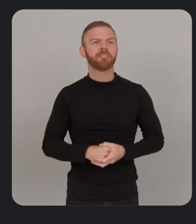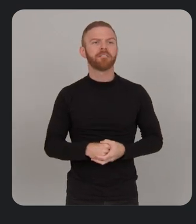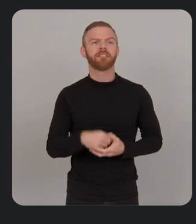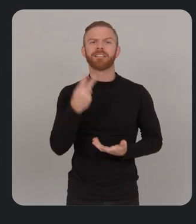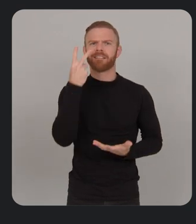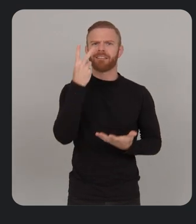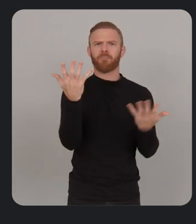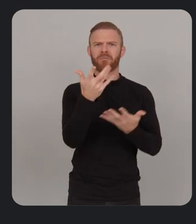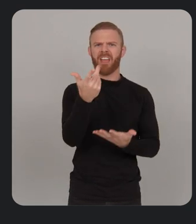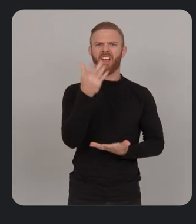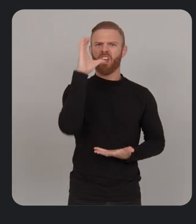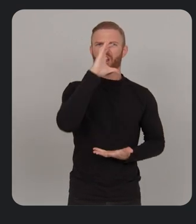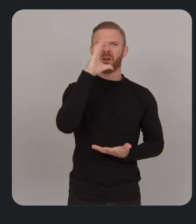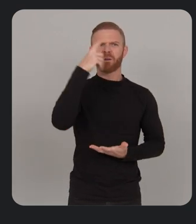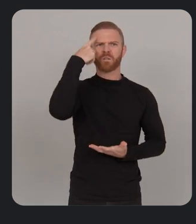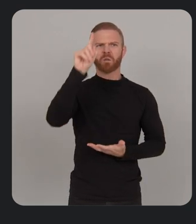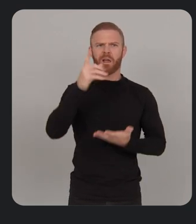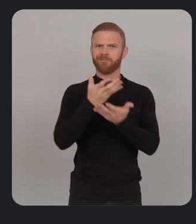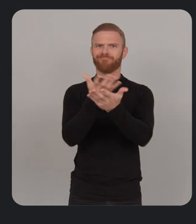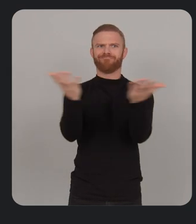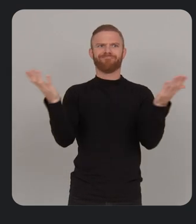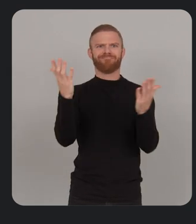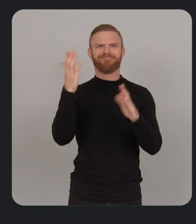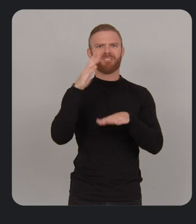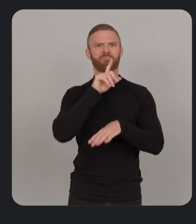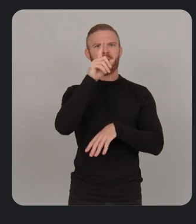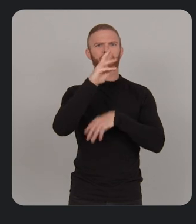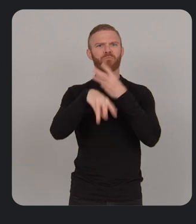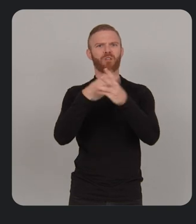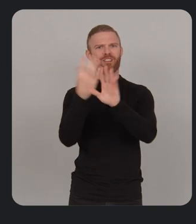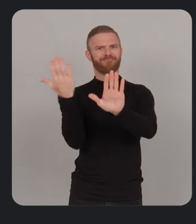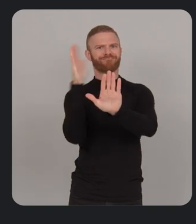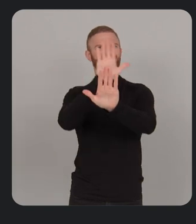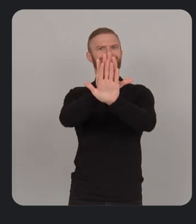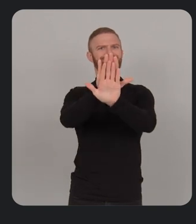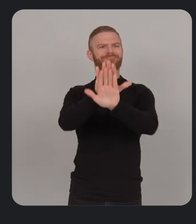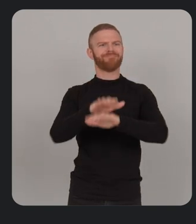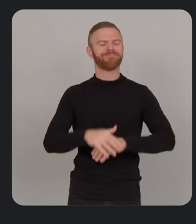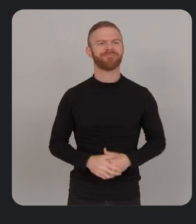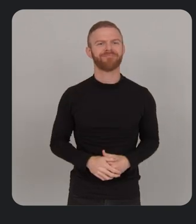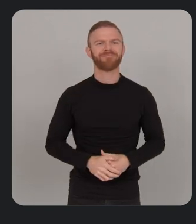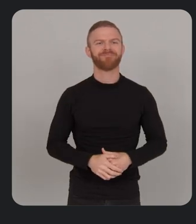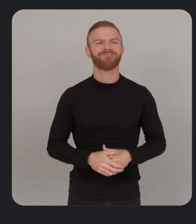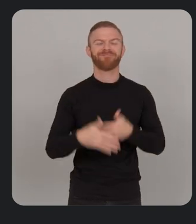and see what you're looking for overlaid right on top of the real world.